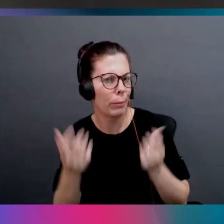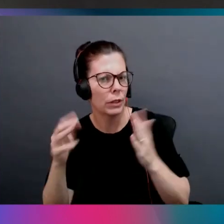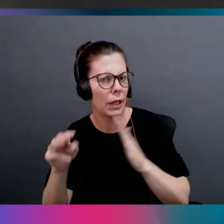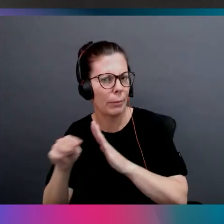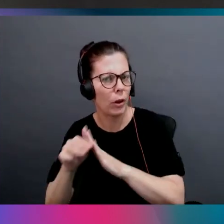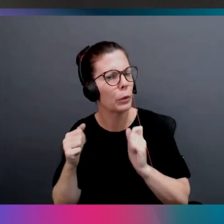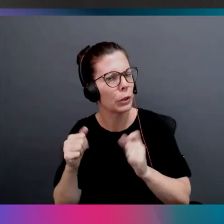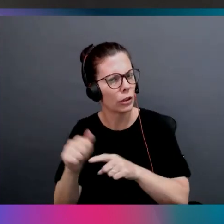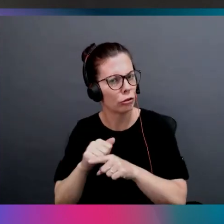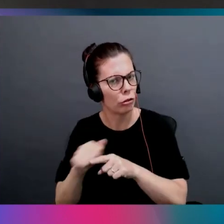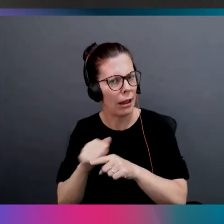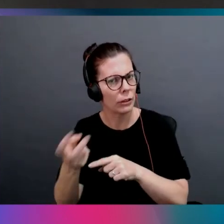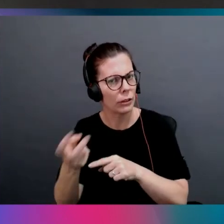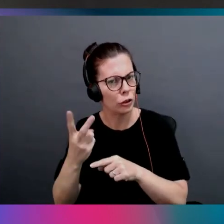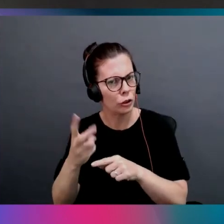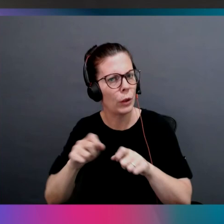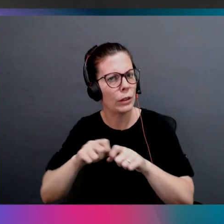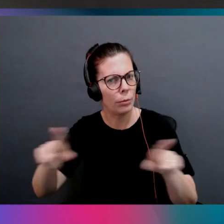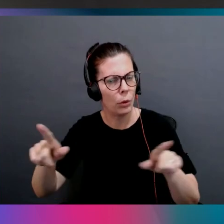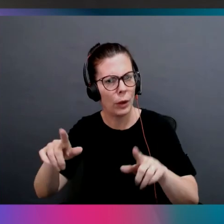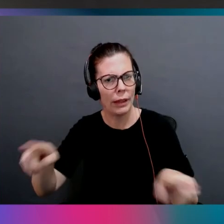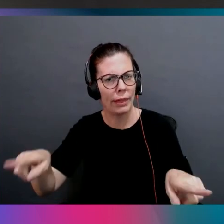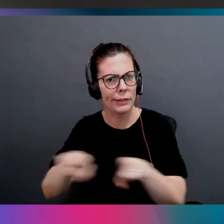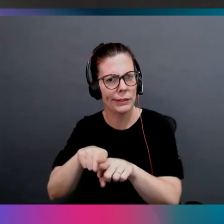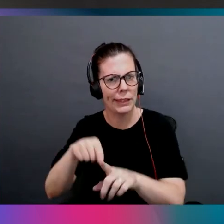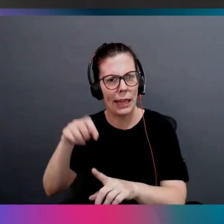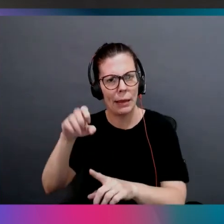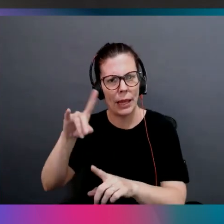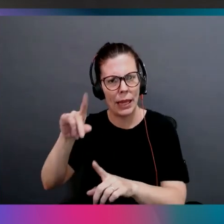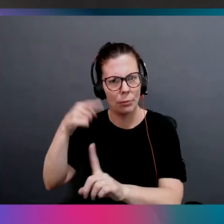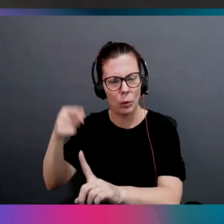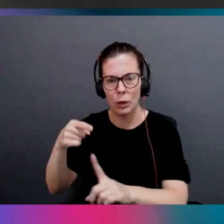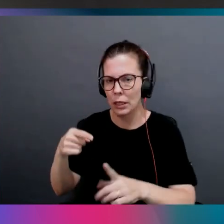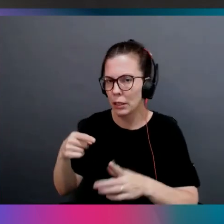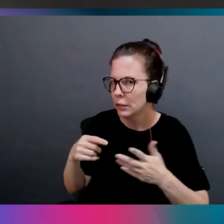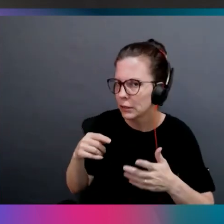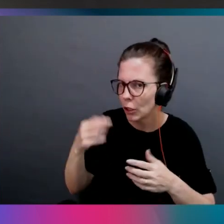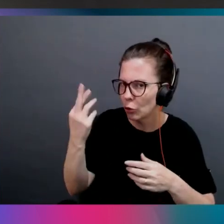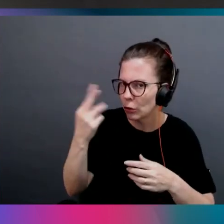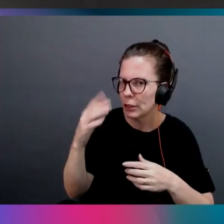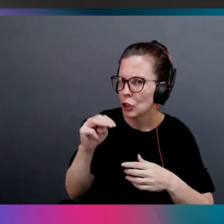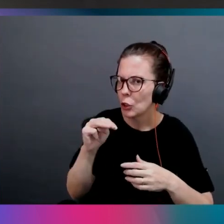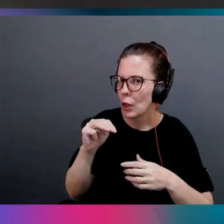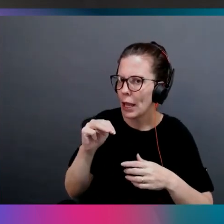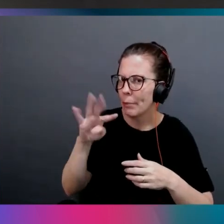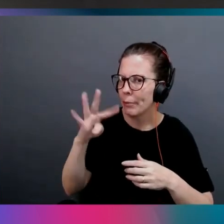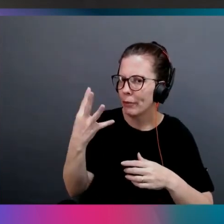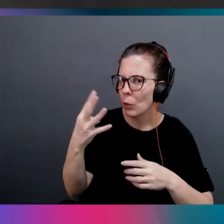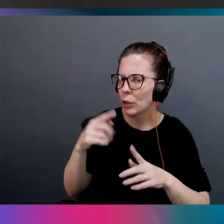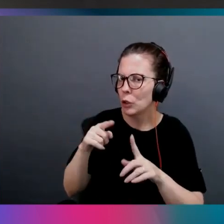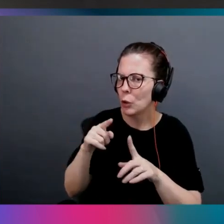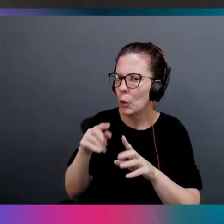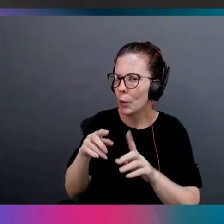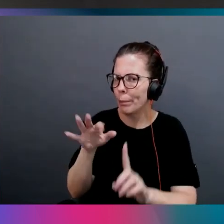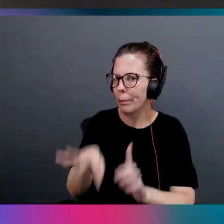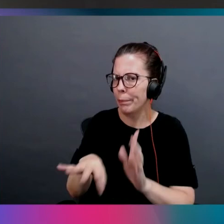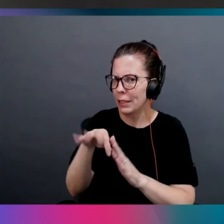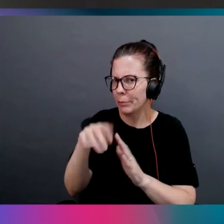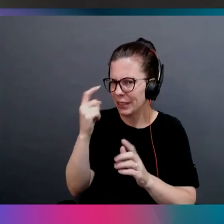different models and then deployed them to the same endpoint. Is there a reason why you picked the M4, more of a general instance type instead?